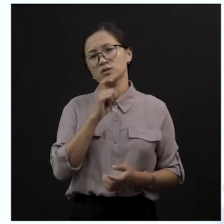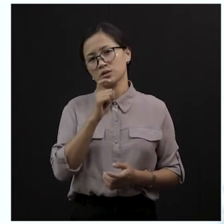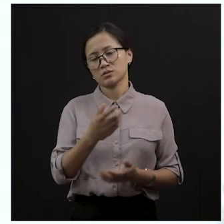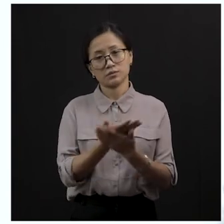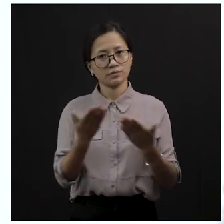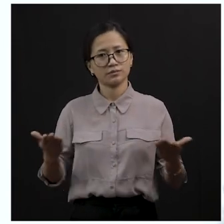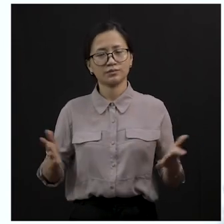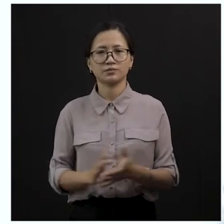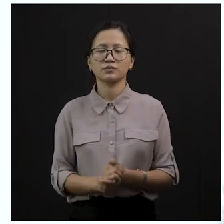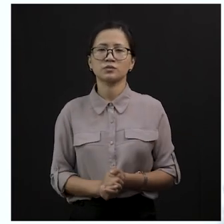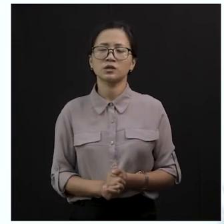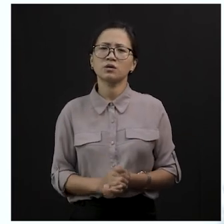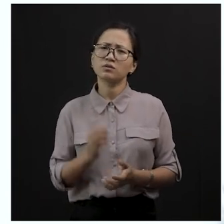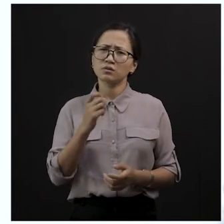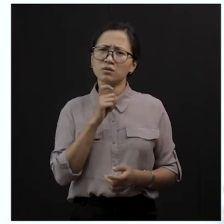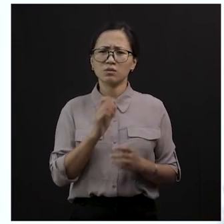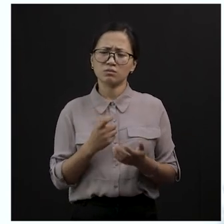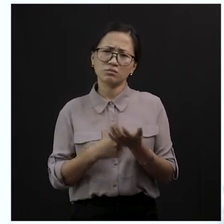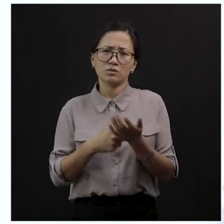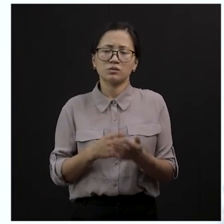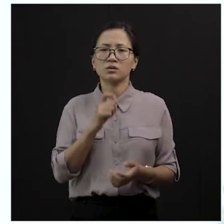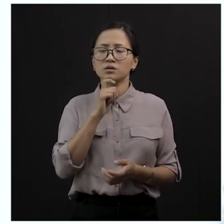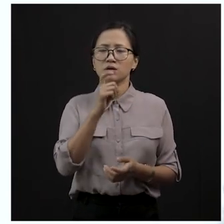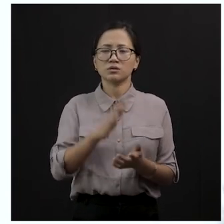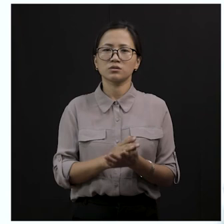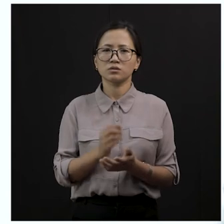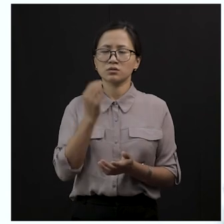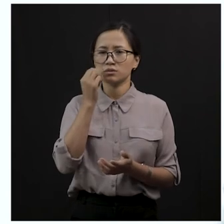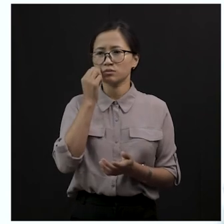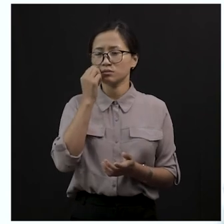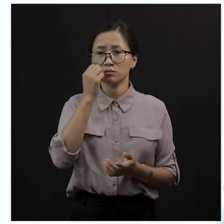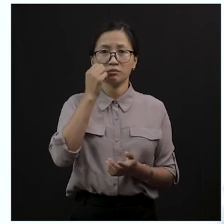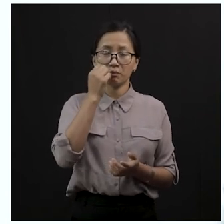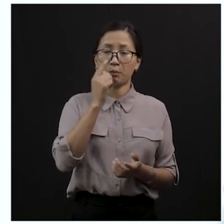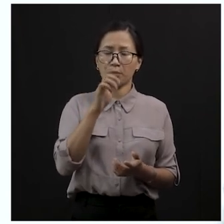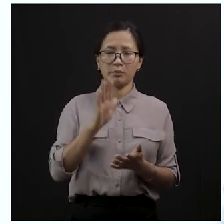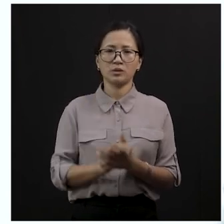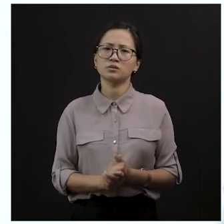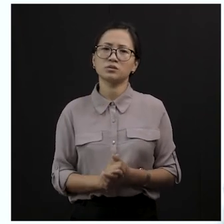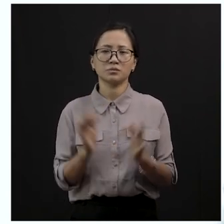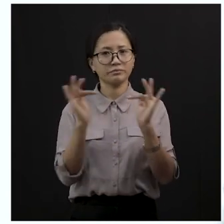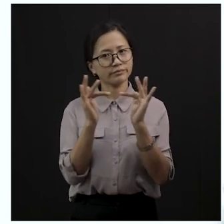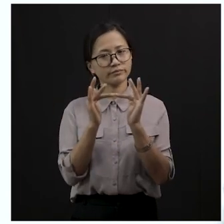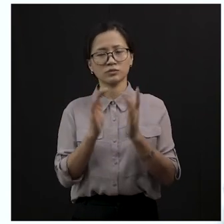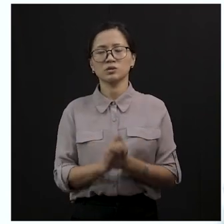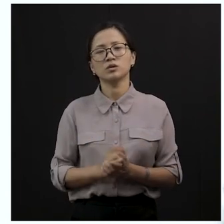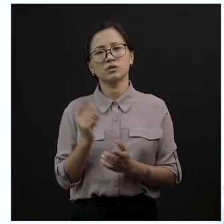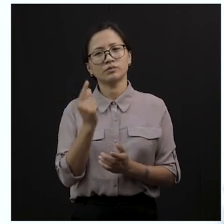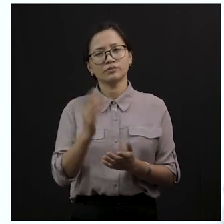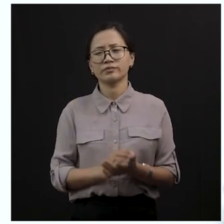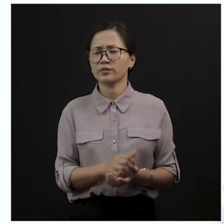them, you can ask your parents, or you can take the help of the internet, right? You can take help